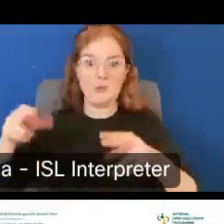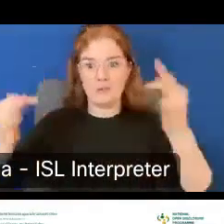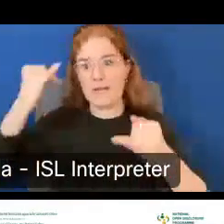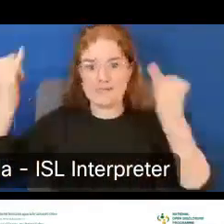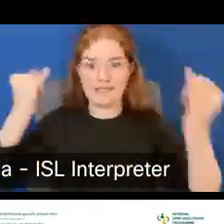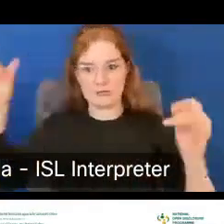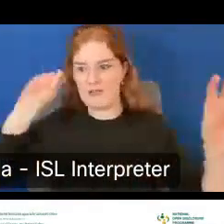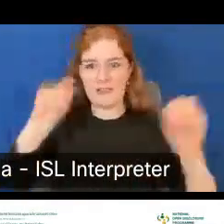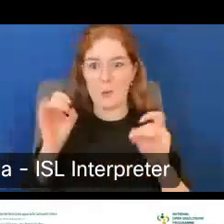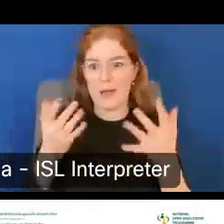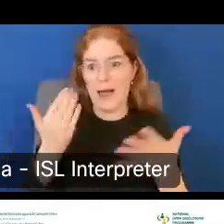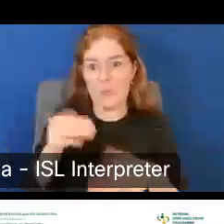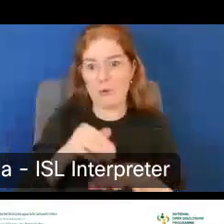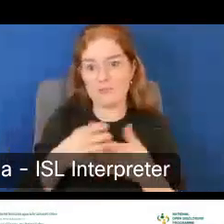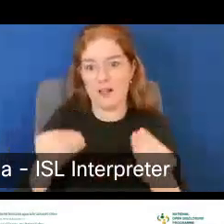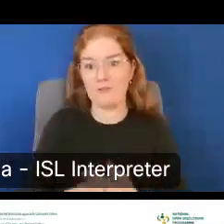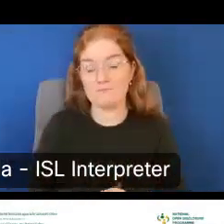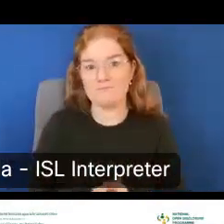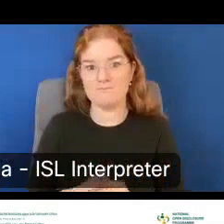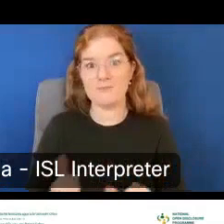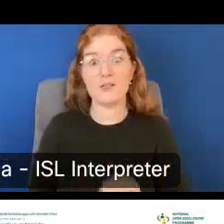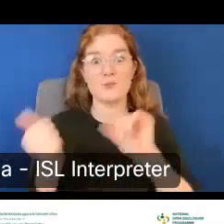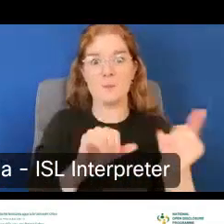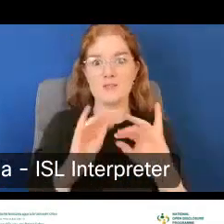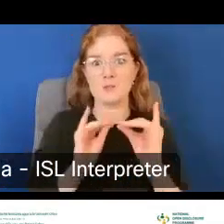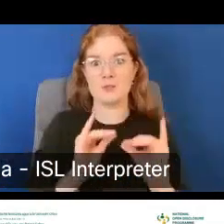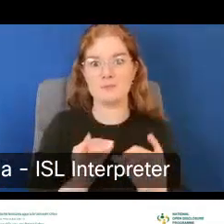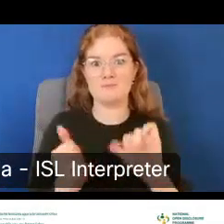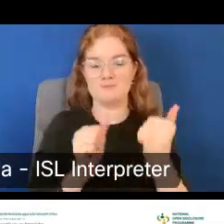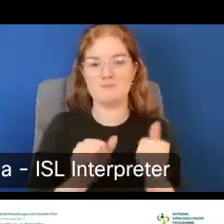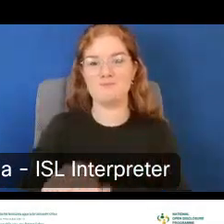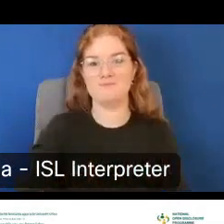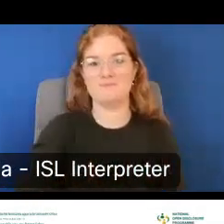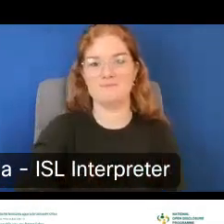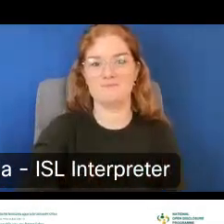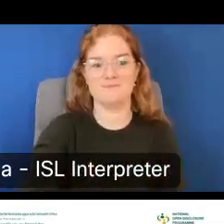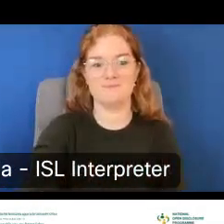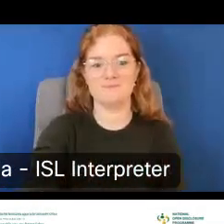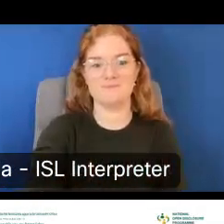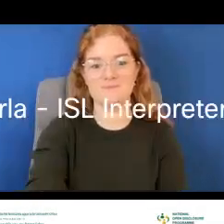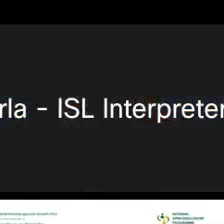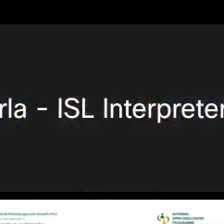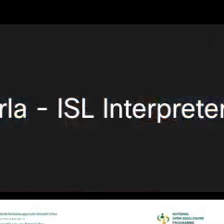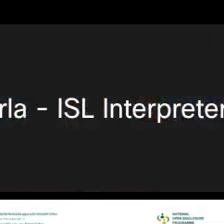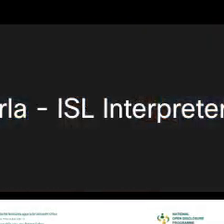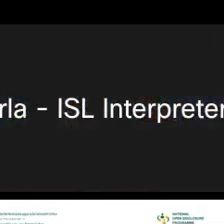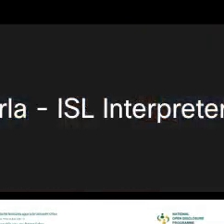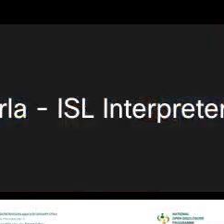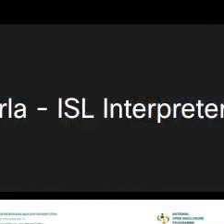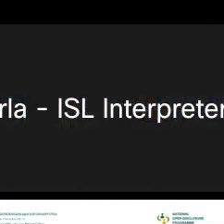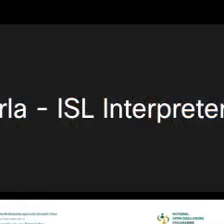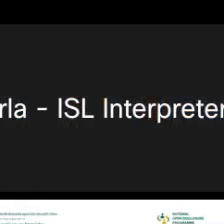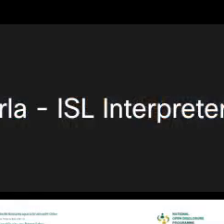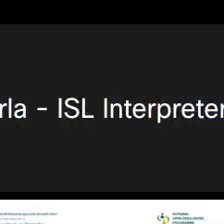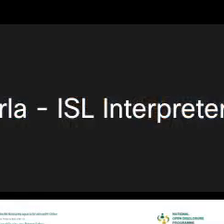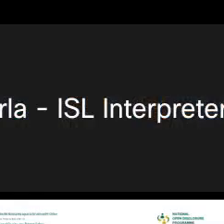go about fixing our problem. So what we learned from a lot of that information,